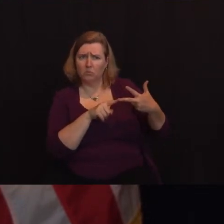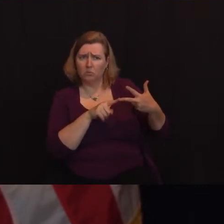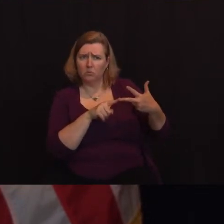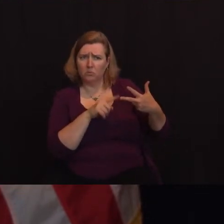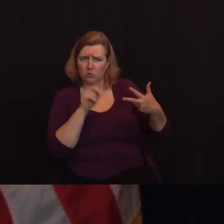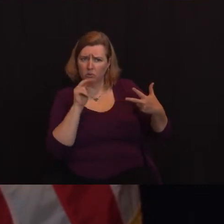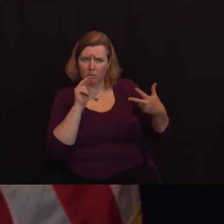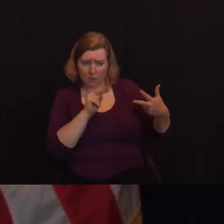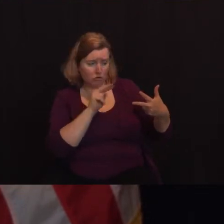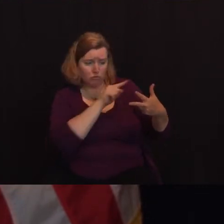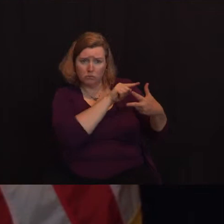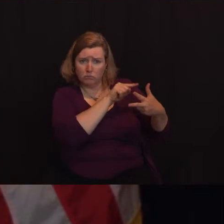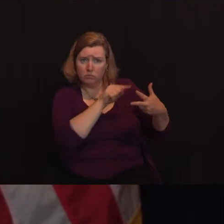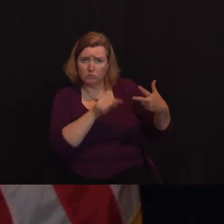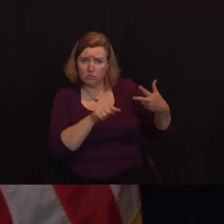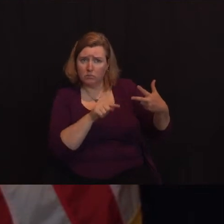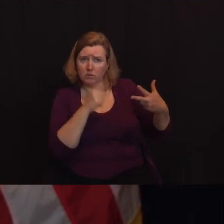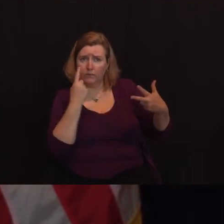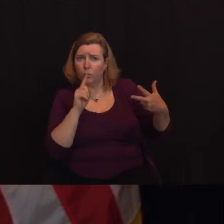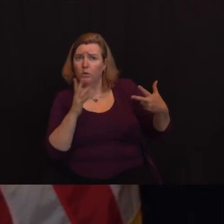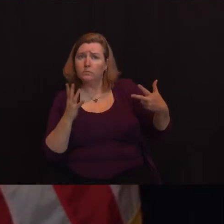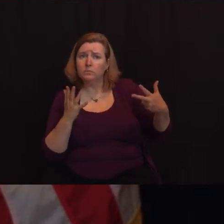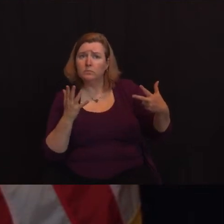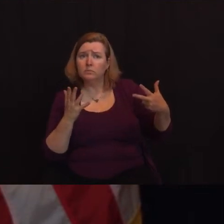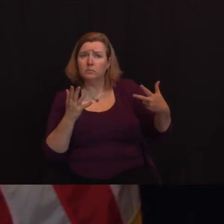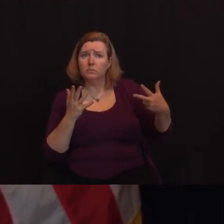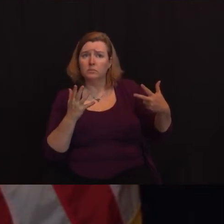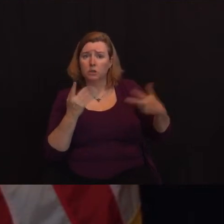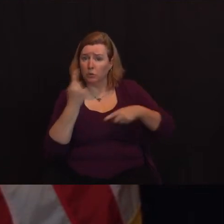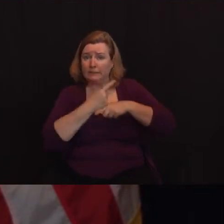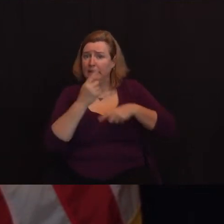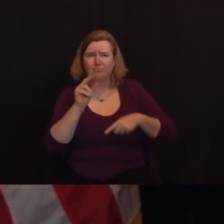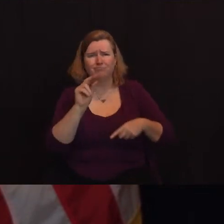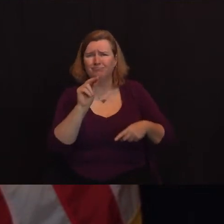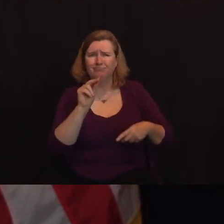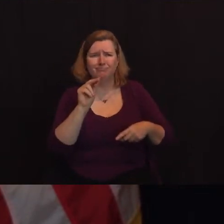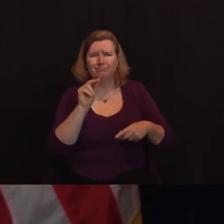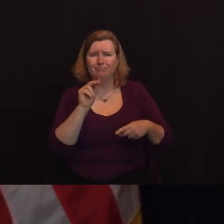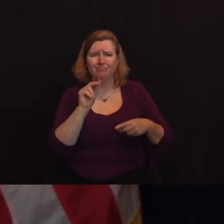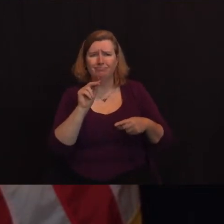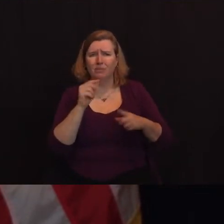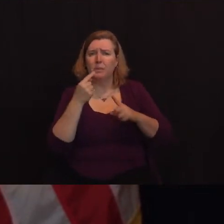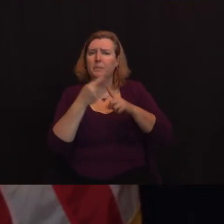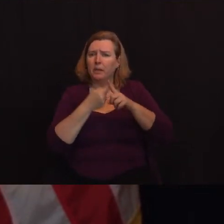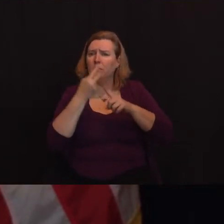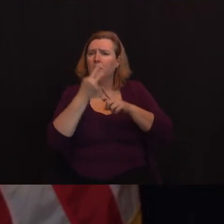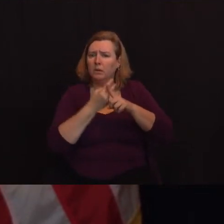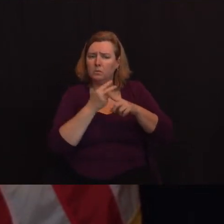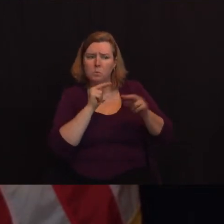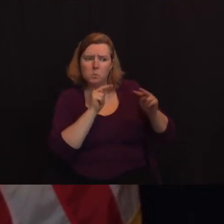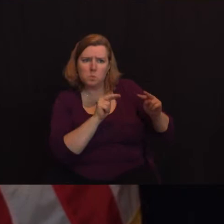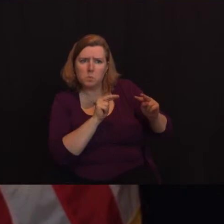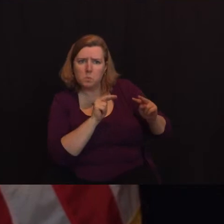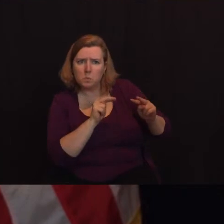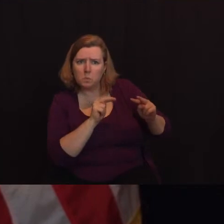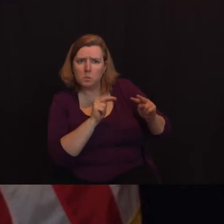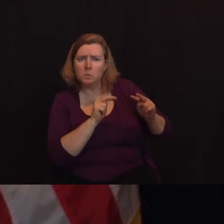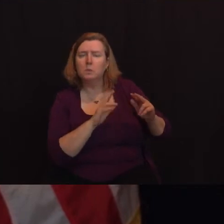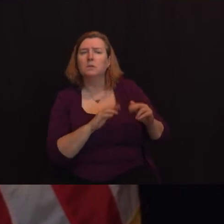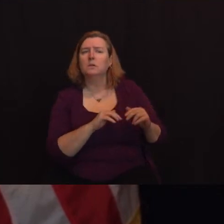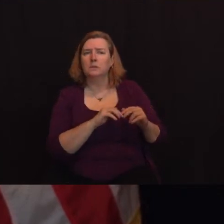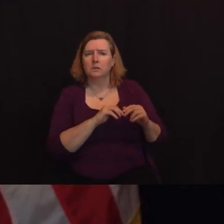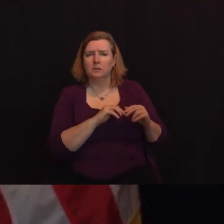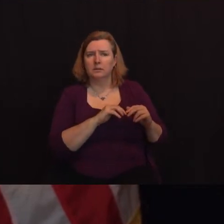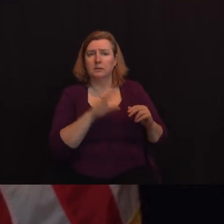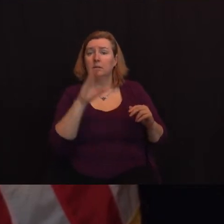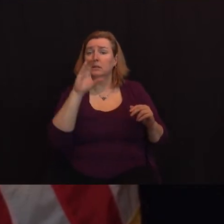them over time because, for us, at least in the Communicable Disease Service, the CALI report, is based on,